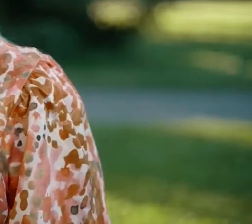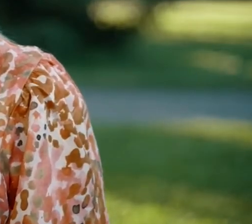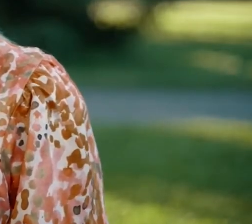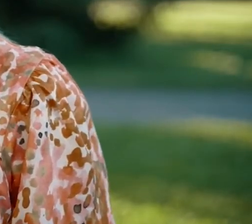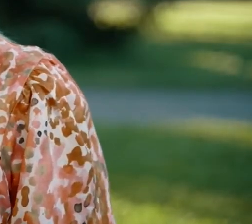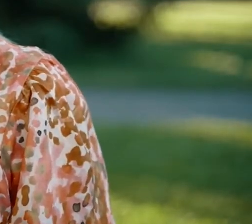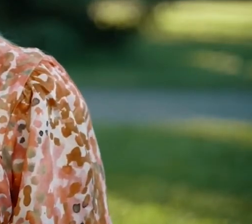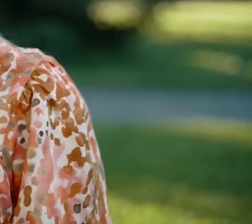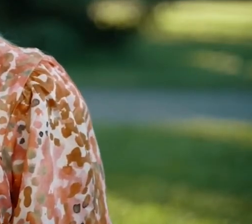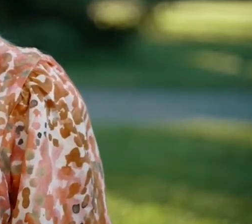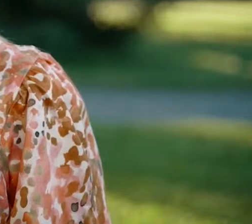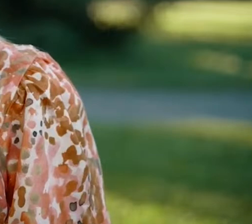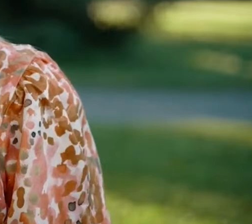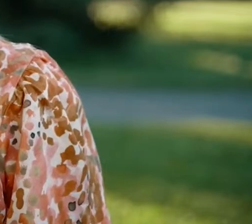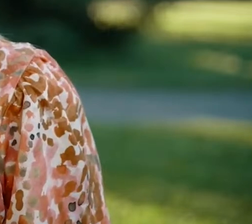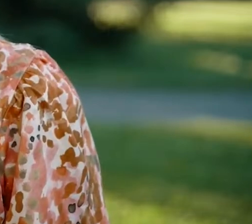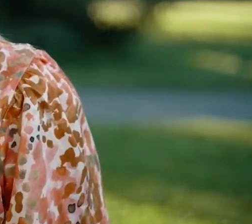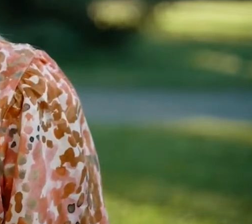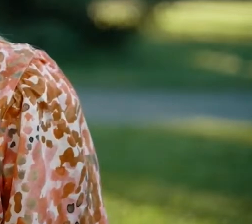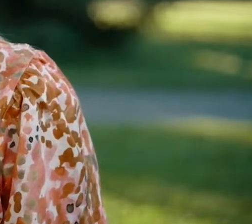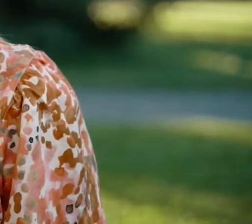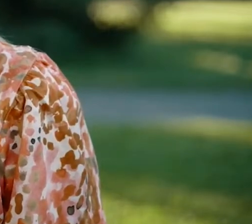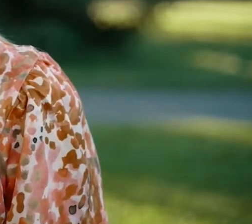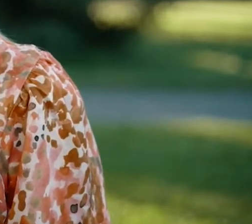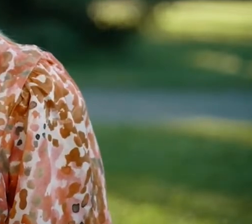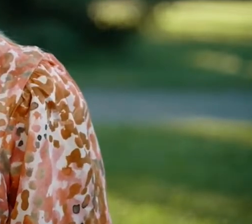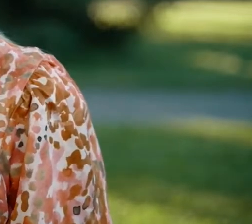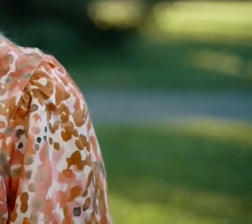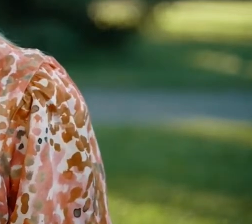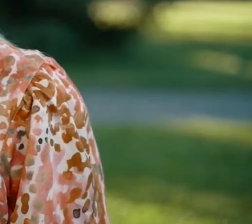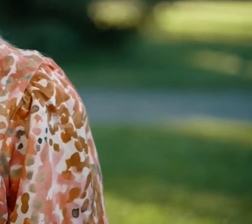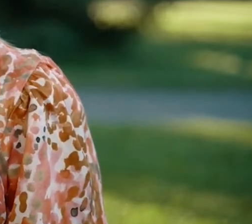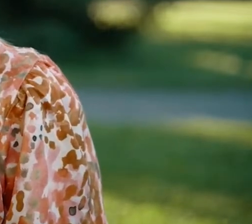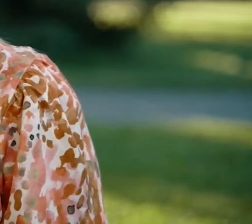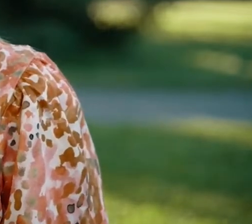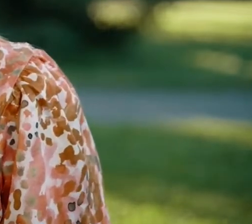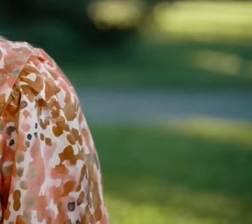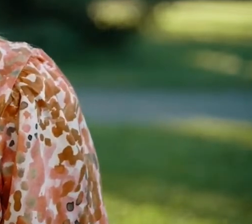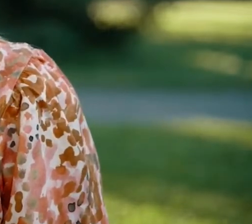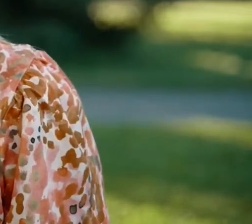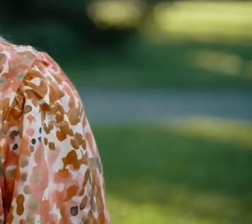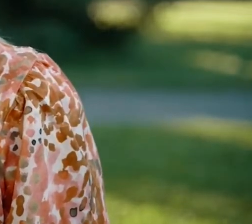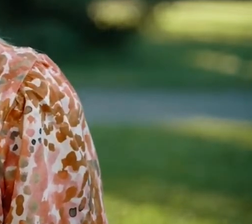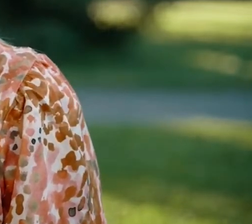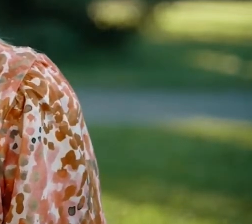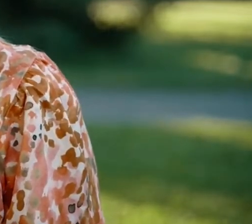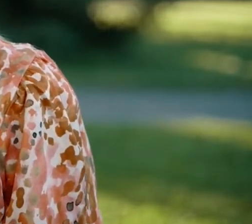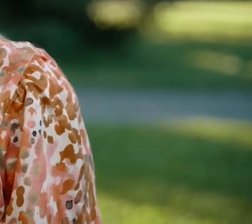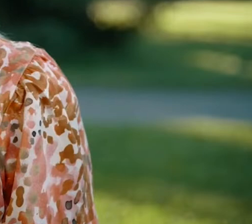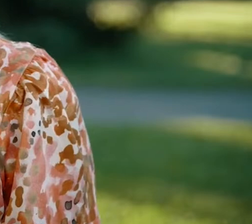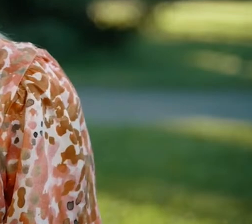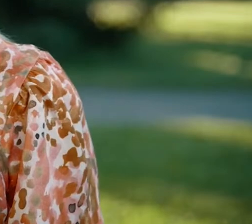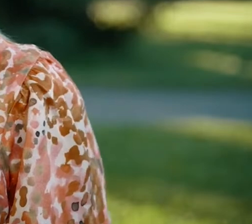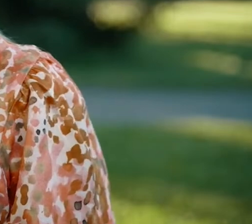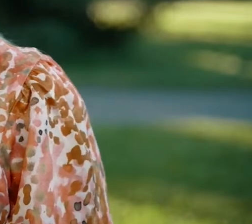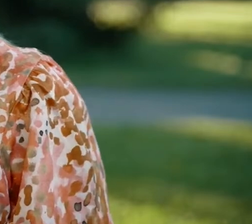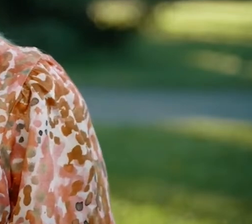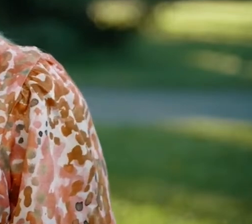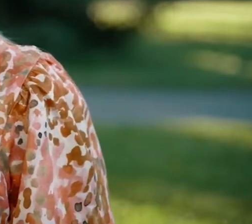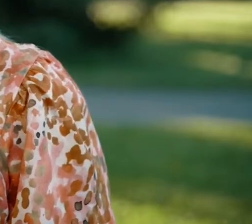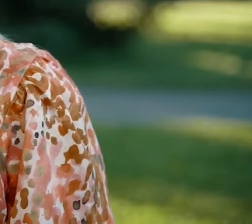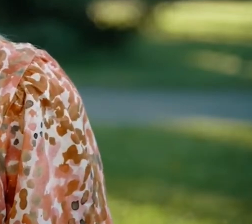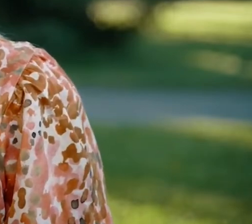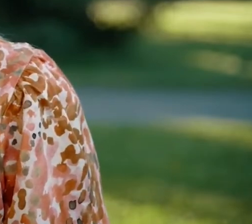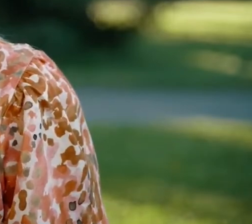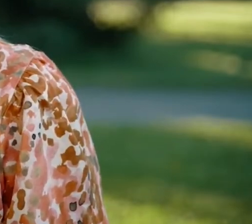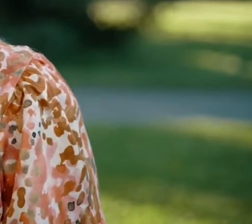a carbon-neutral Finland by 2035 has been set down by a law, as well as our